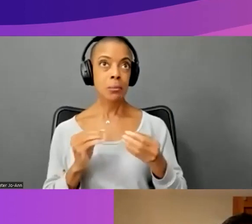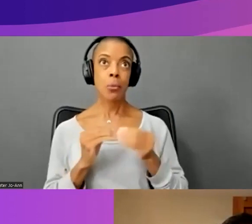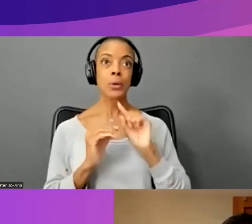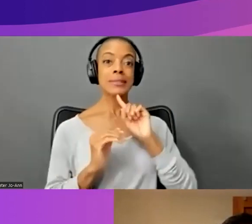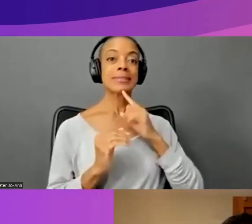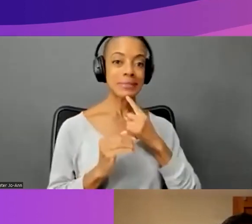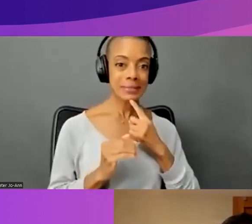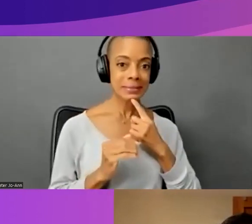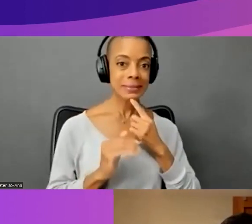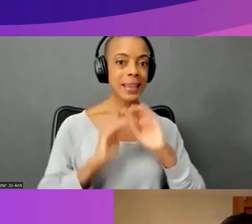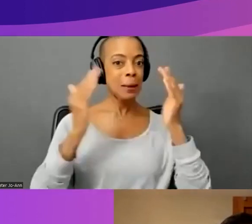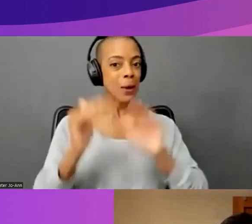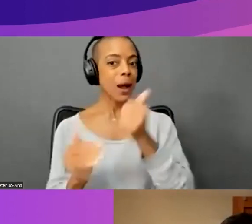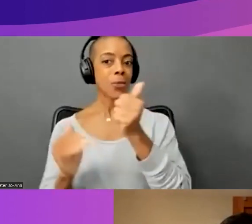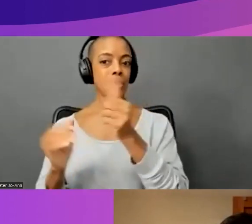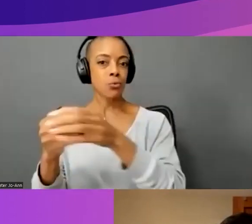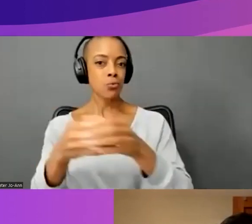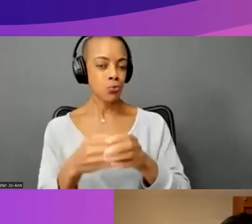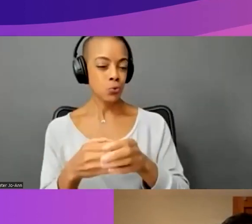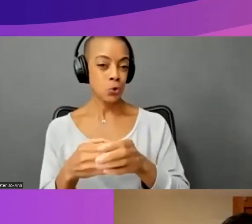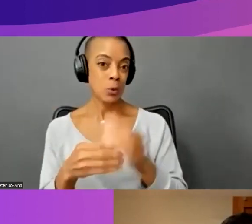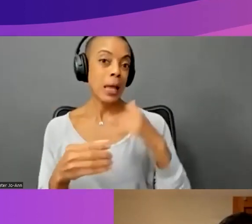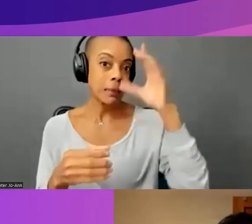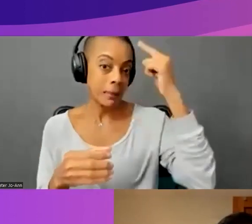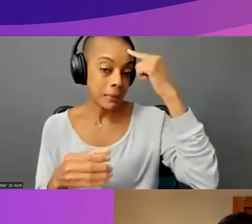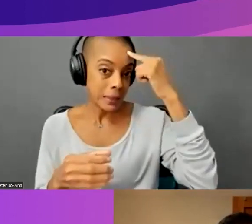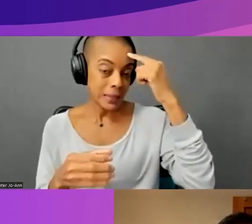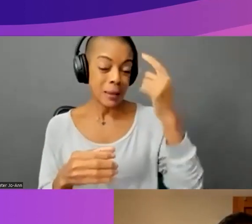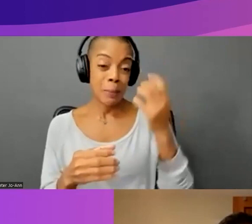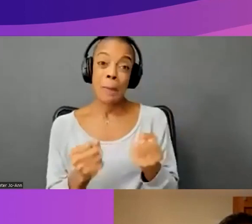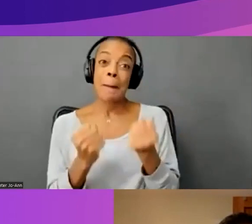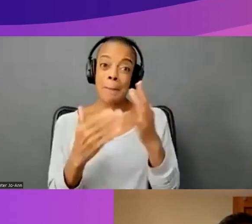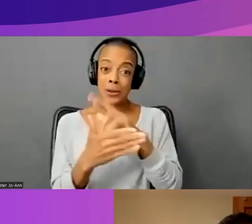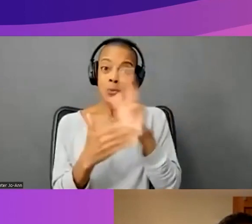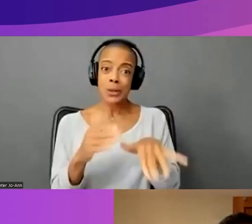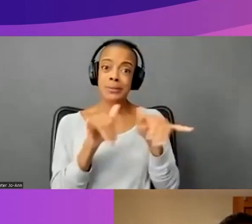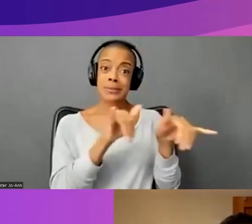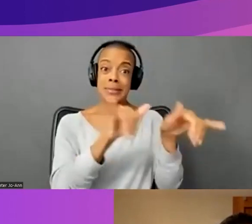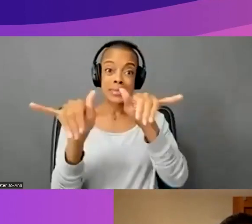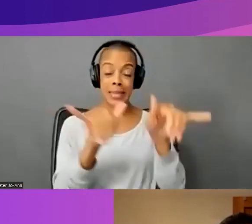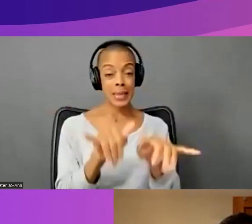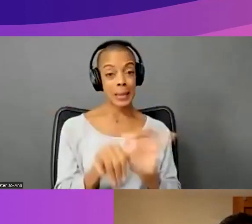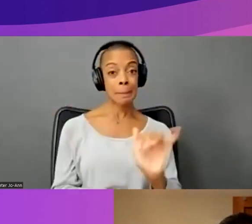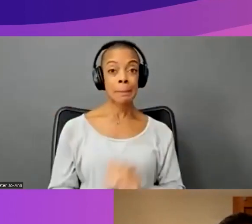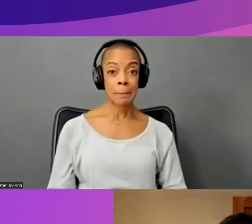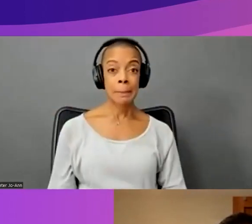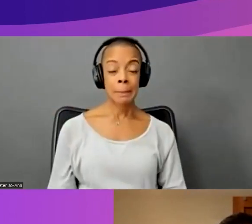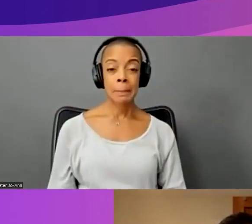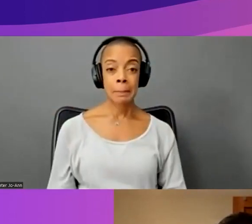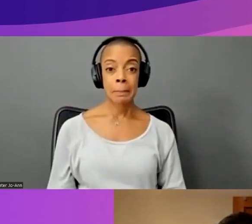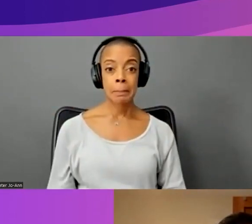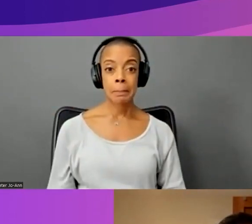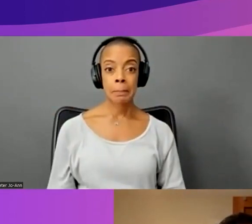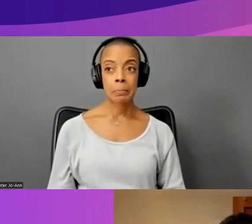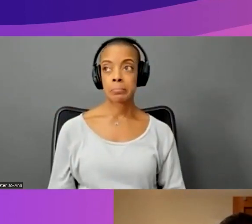other ethnic minorities, but I think a lot of these outcomes are also similar at the same time too, in terms of